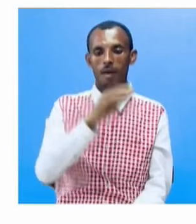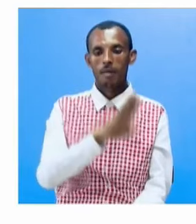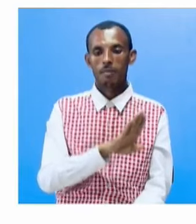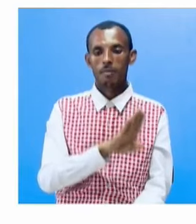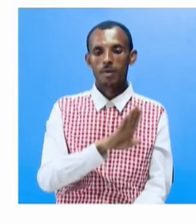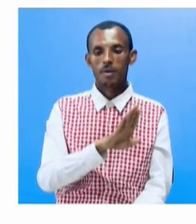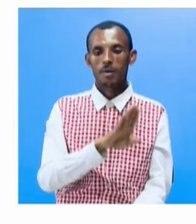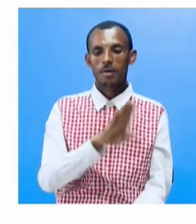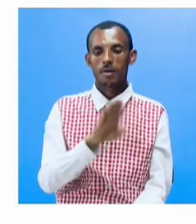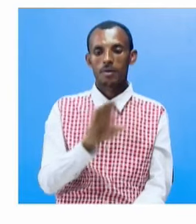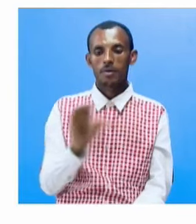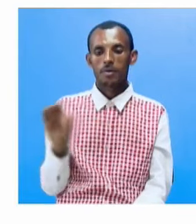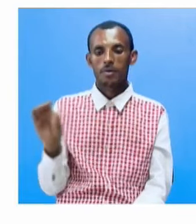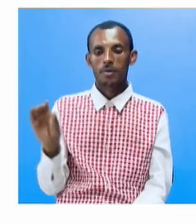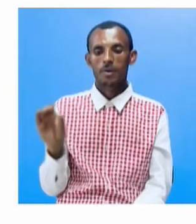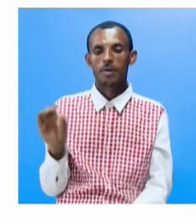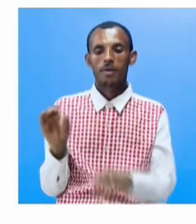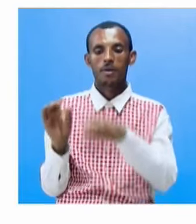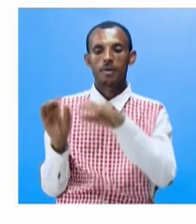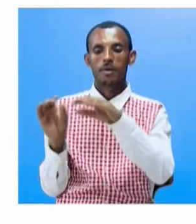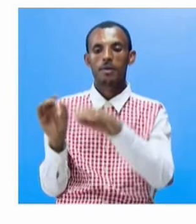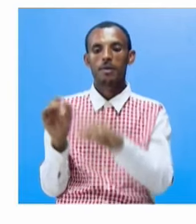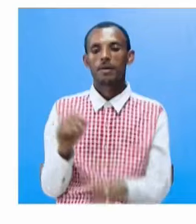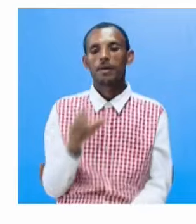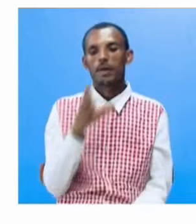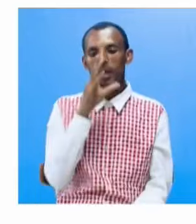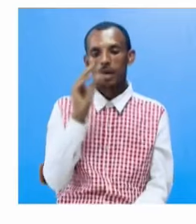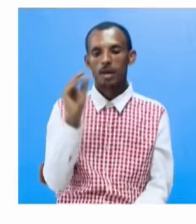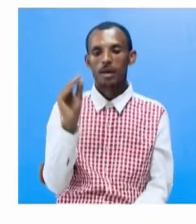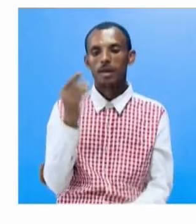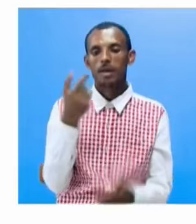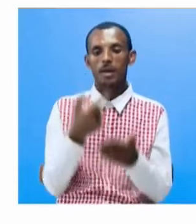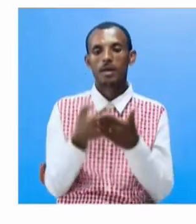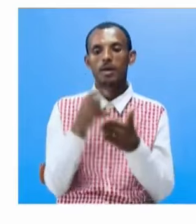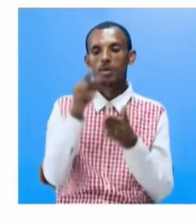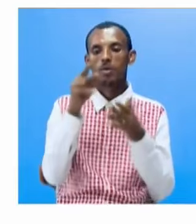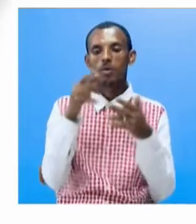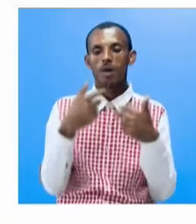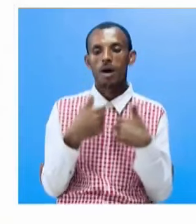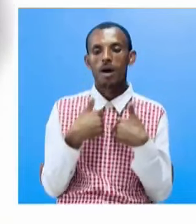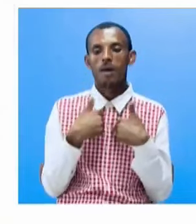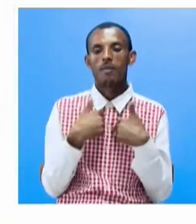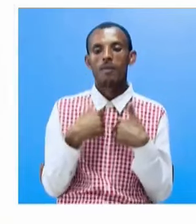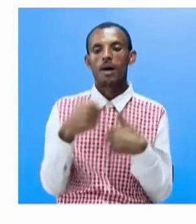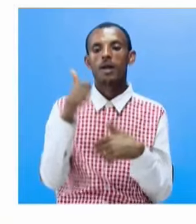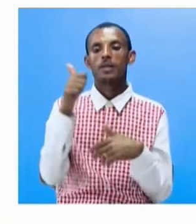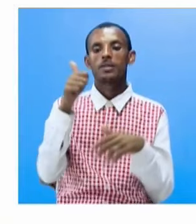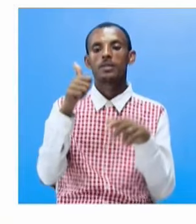B, C. And here you have another